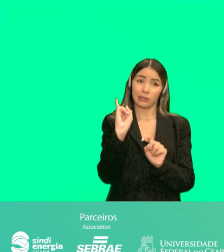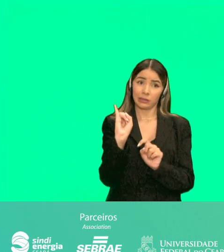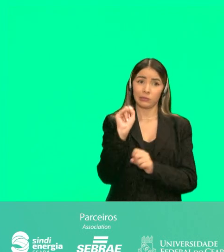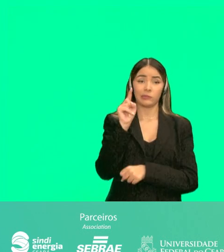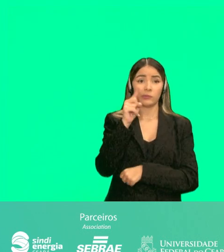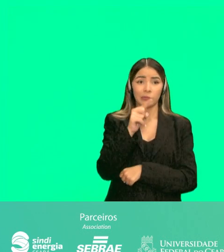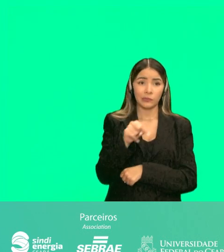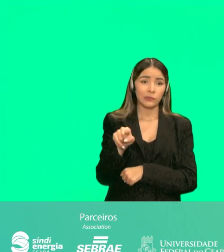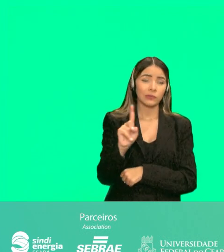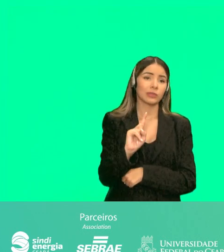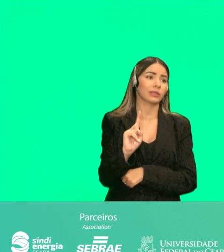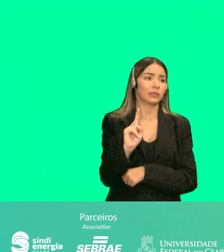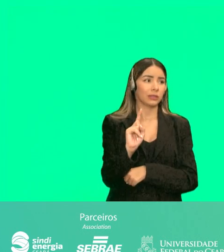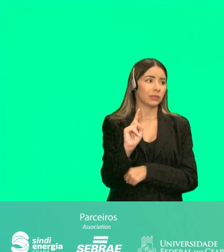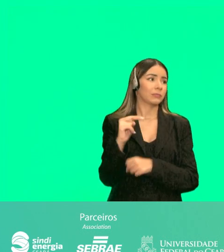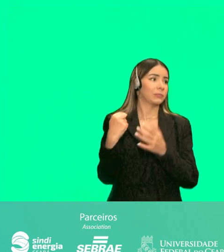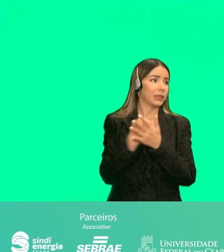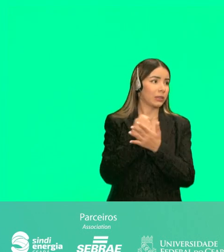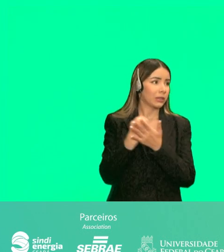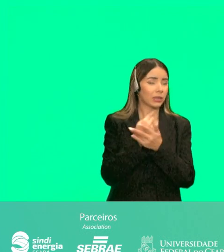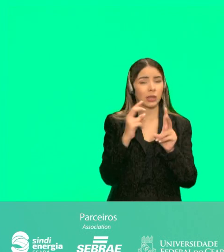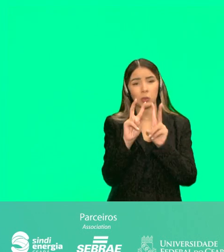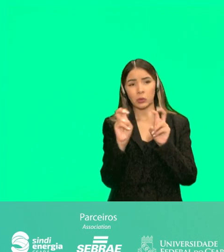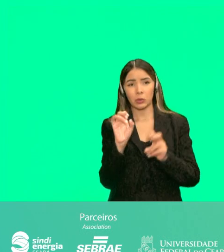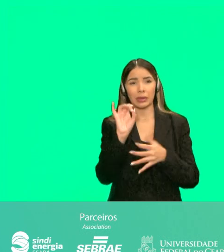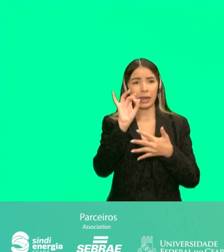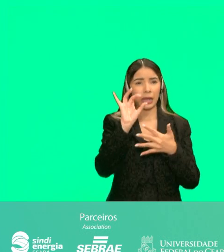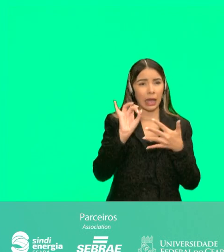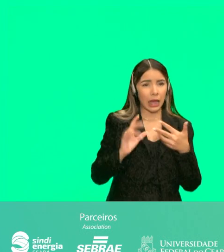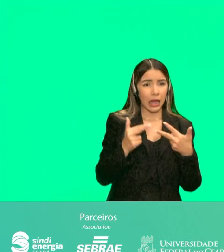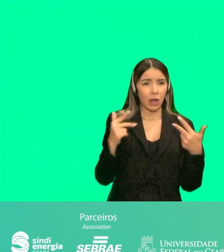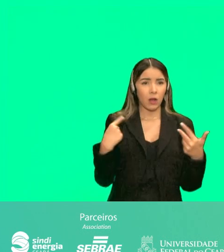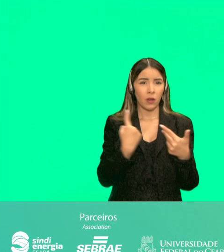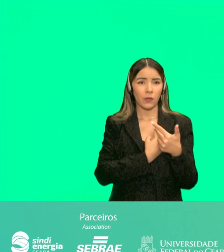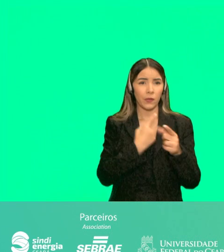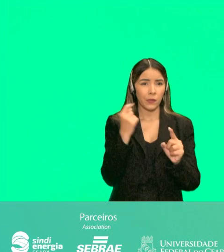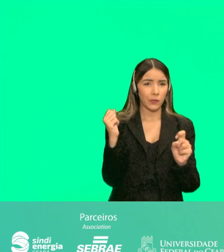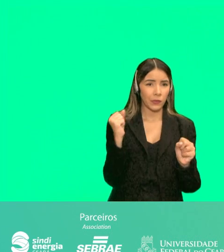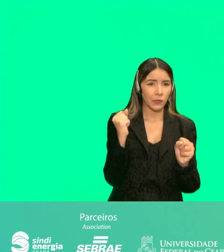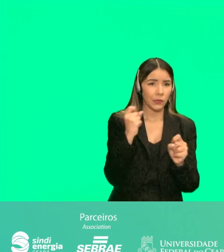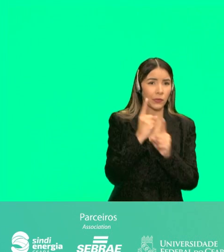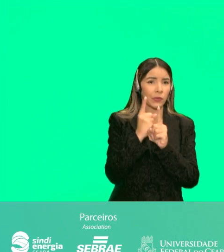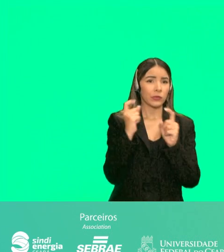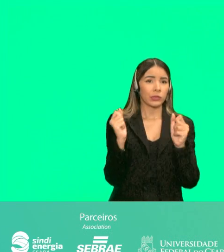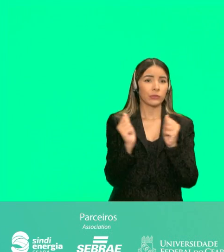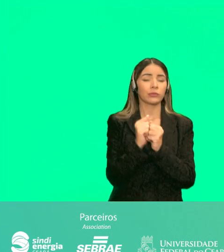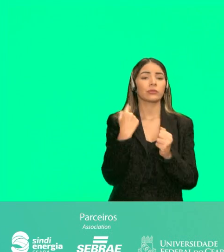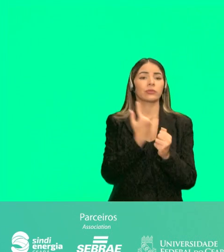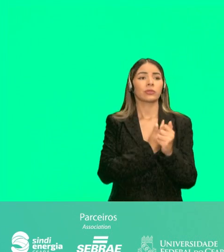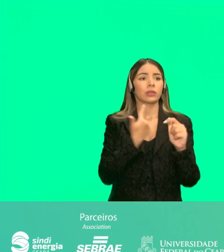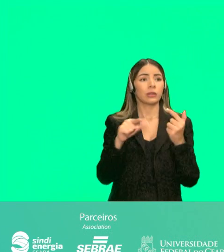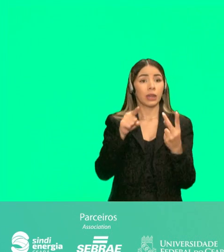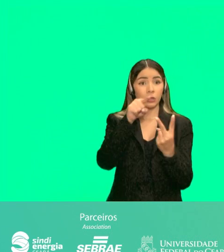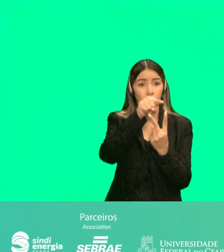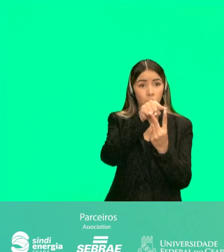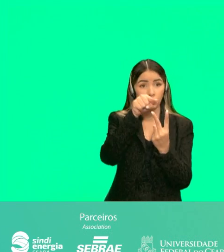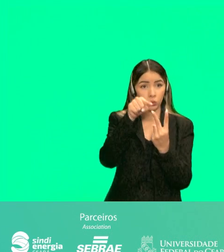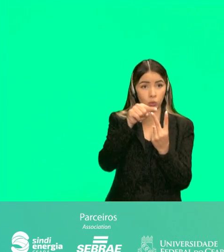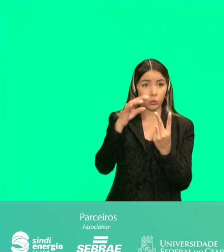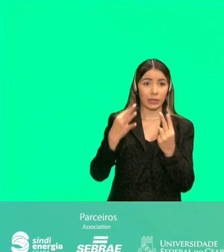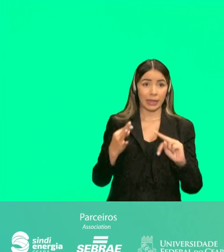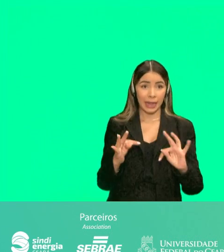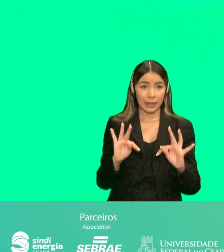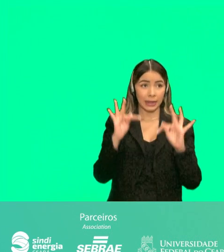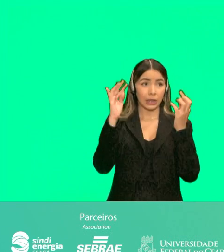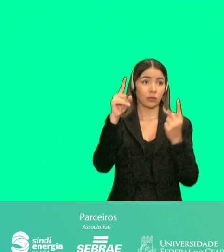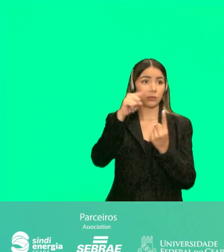fazer in order to dimensionamento para make the cada uma das proper tecnologias que a dimension, gente we work desenvolve with two juntos. technologies: Nós trabalhamos com duas the PEM tecnologias, a technology